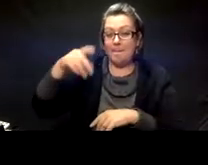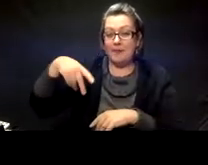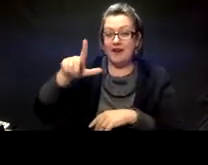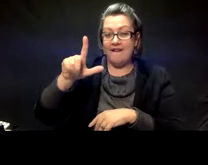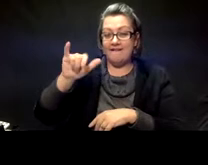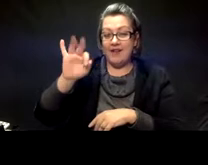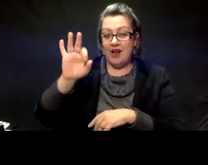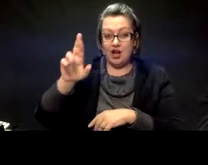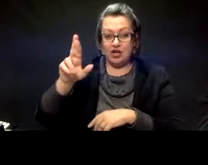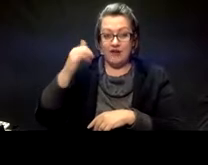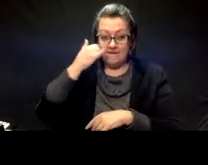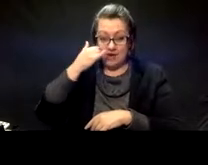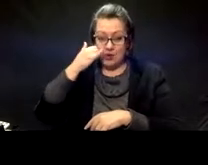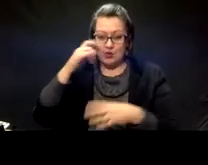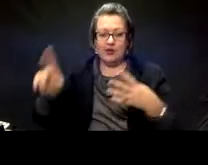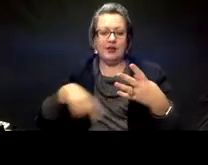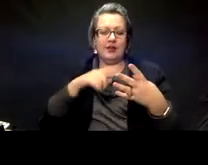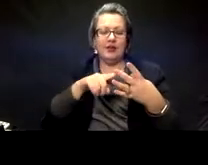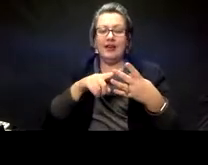There's amplifier telephones.